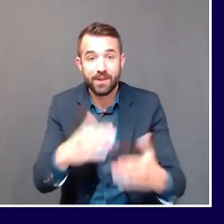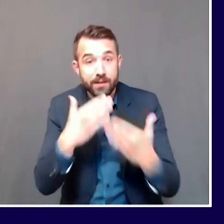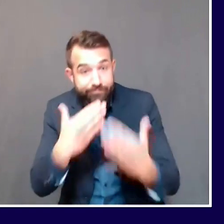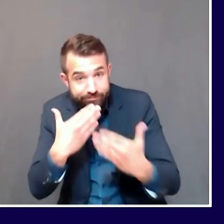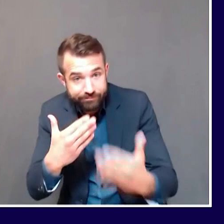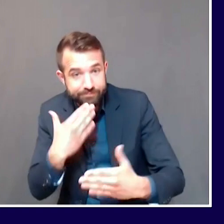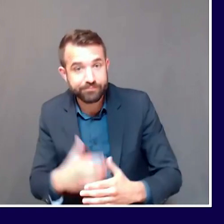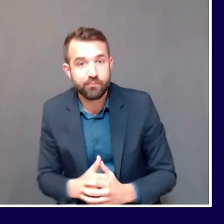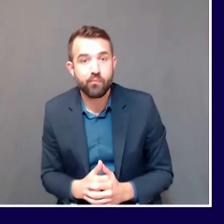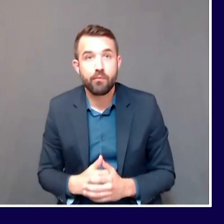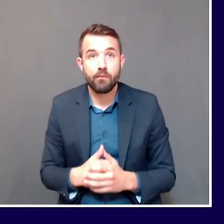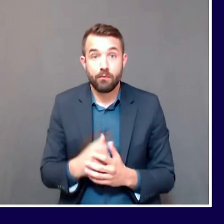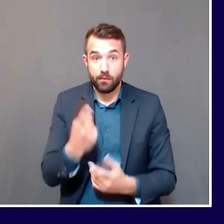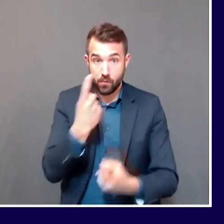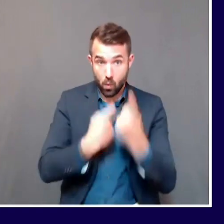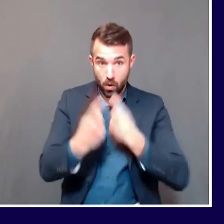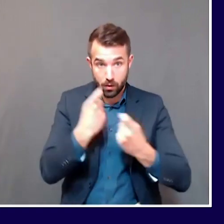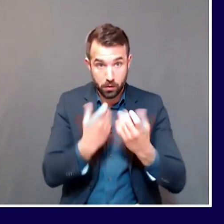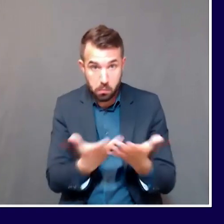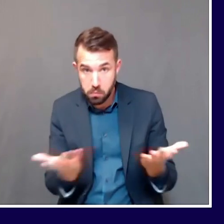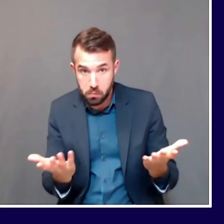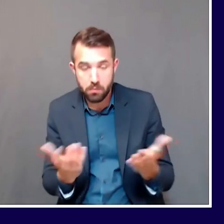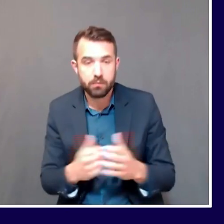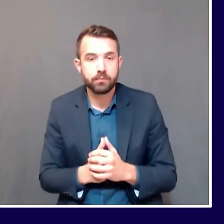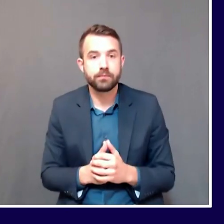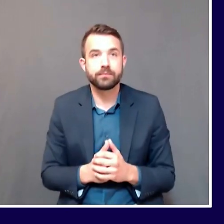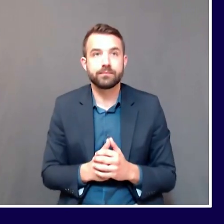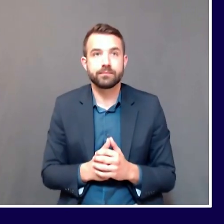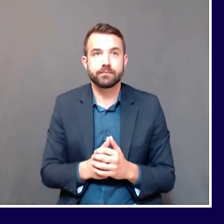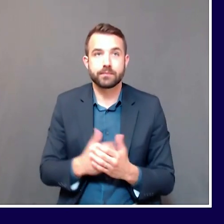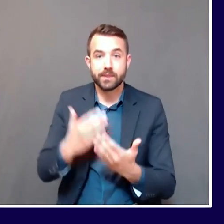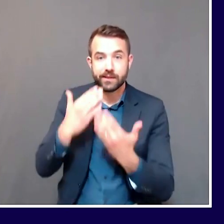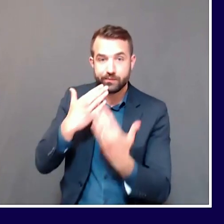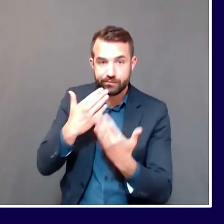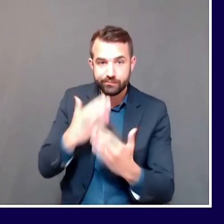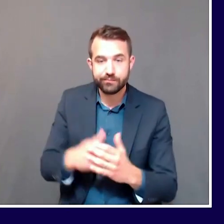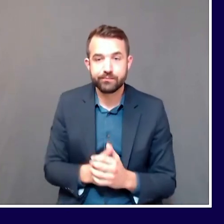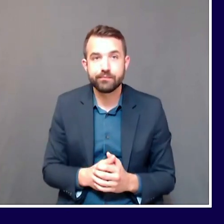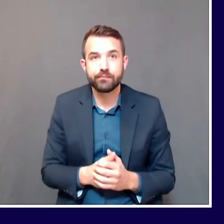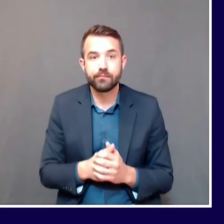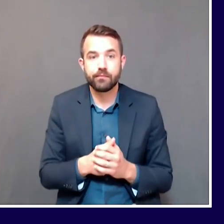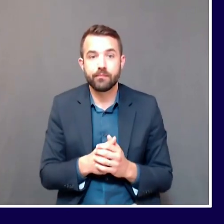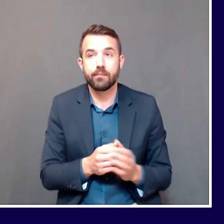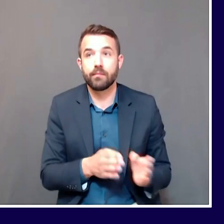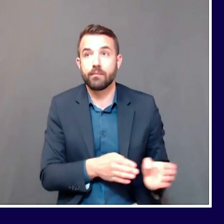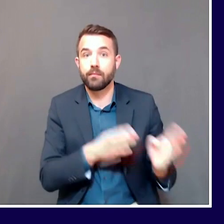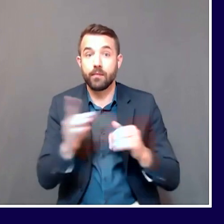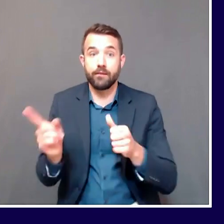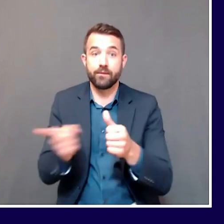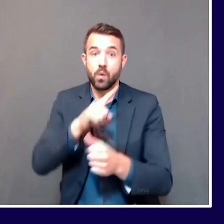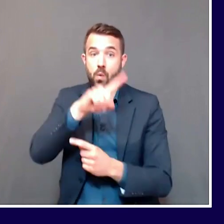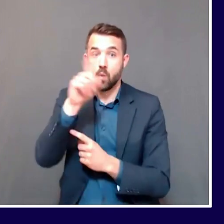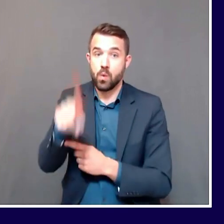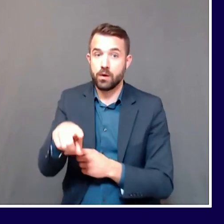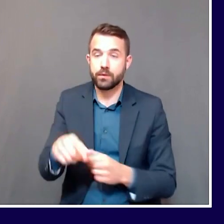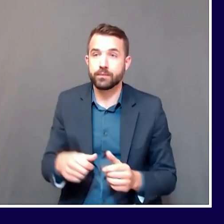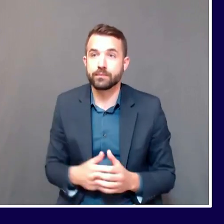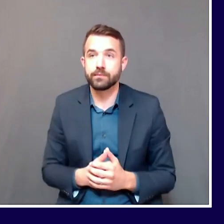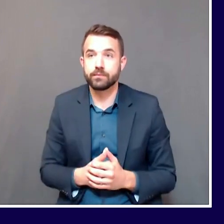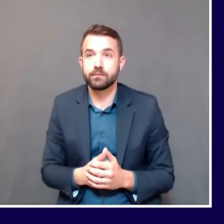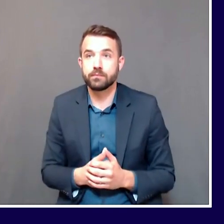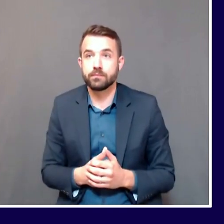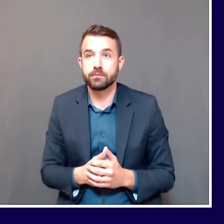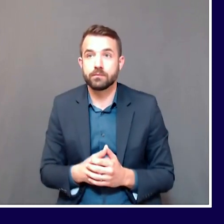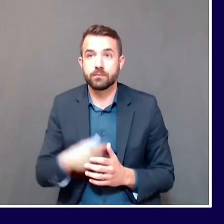questions. Great, thank you, Commissioner Johnson. And today's first question from our colleagues in the media goes to